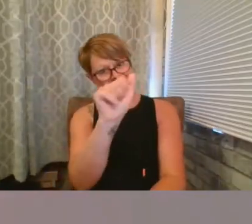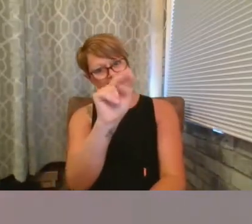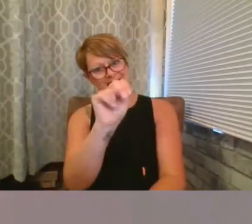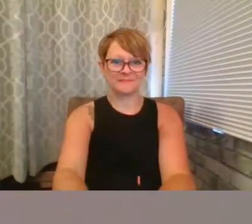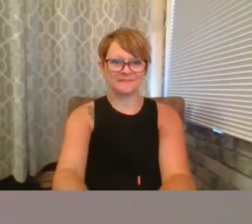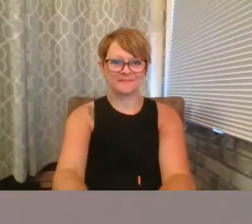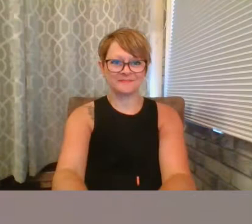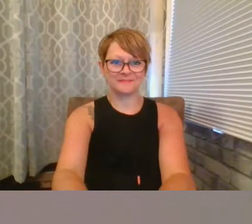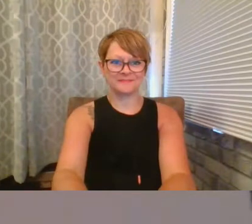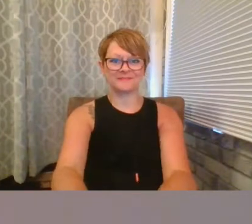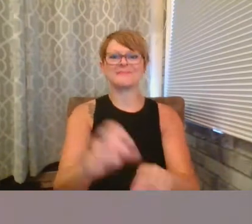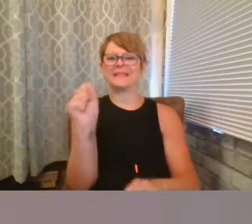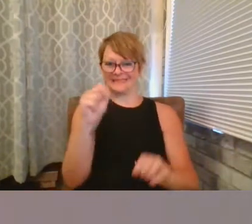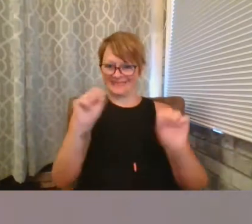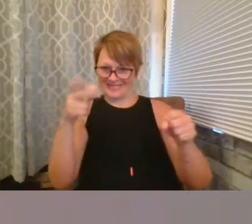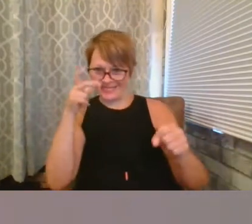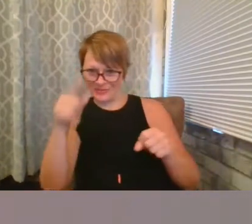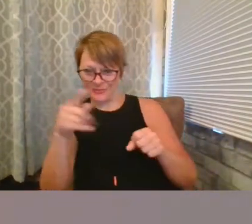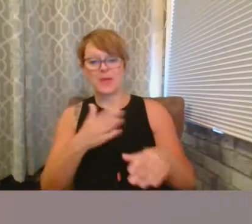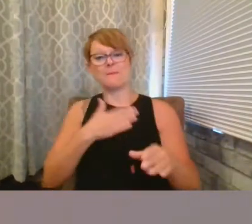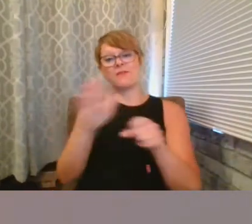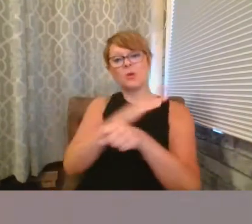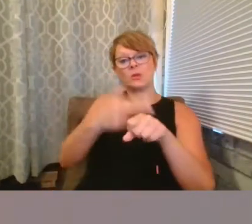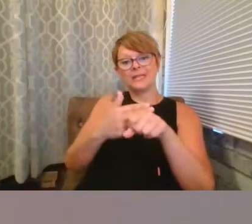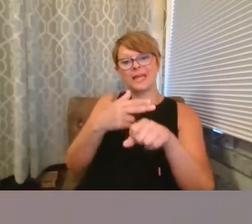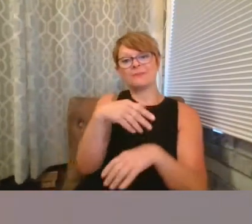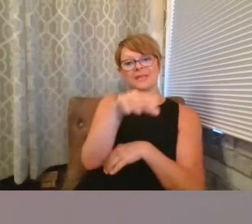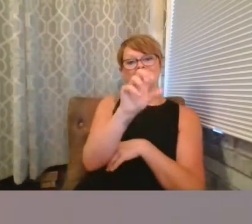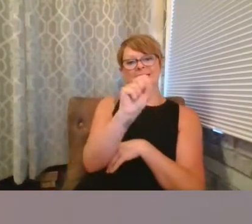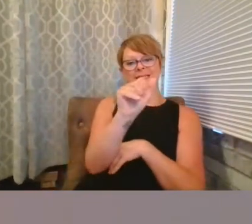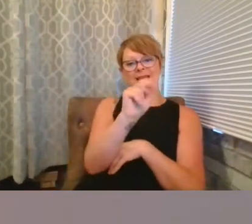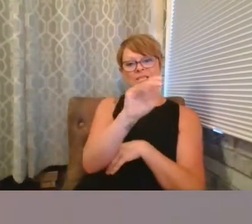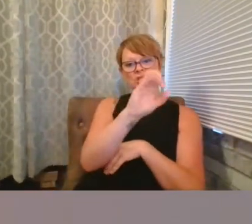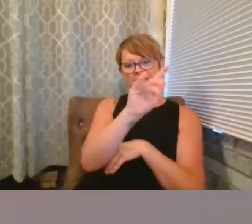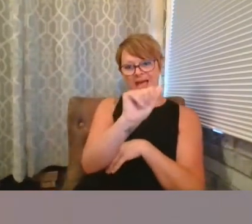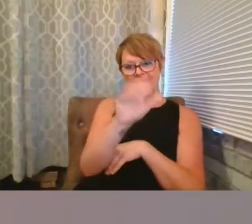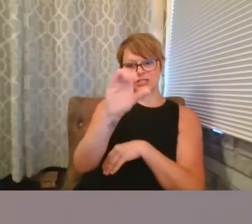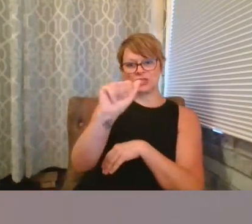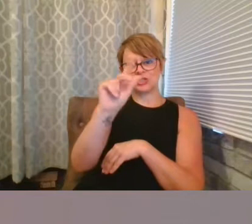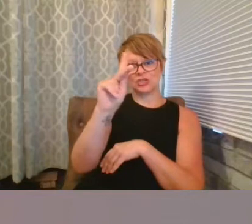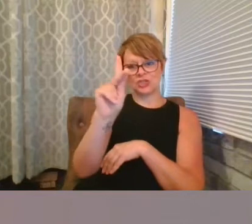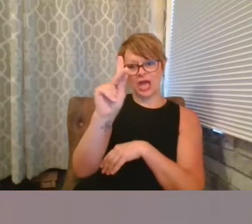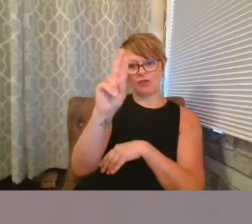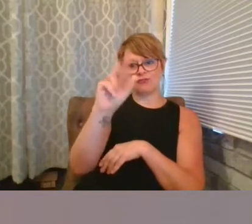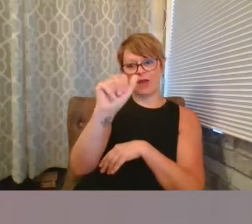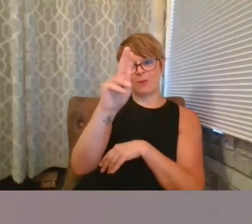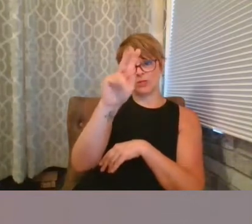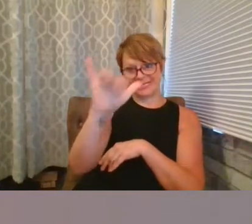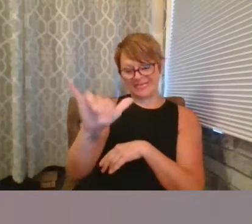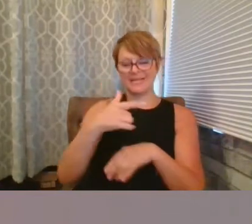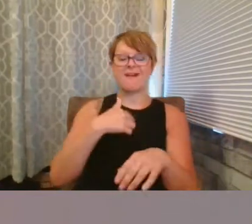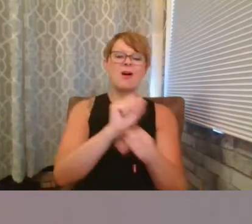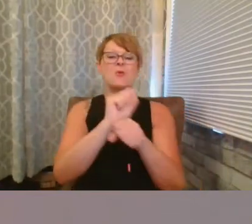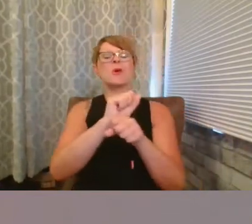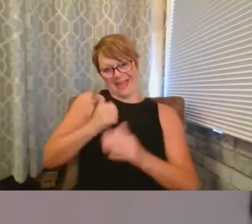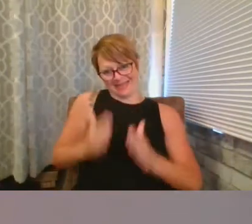Hello, everybody. My full name is Sanchita Chakraborty. I work with the Association for New Canadians as the diversity